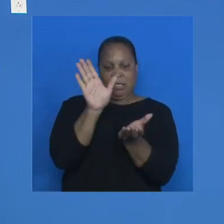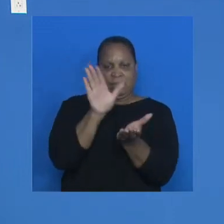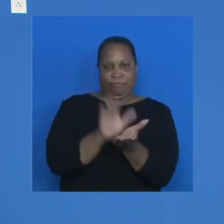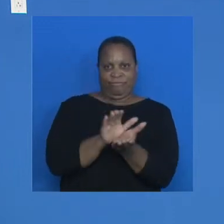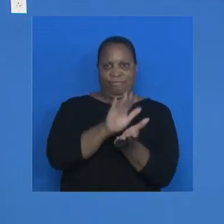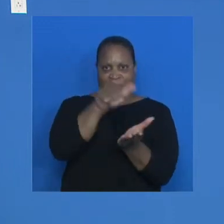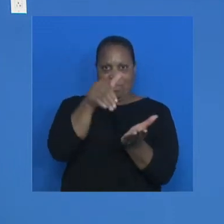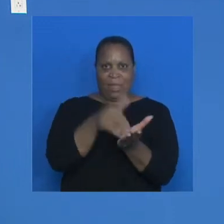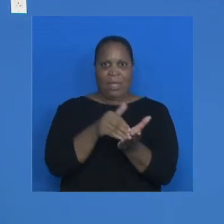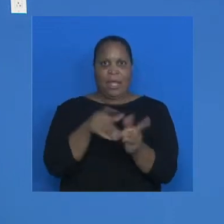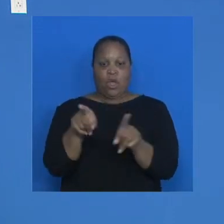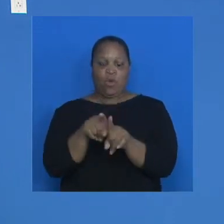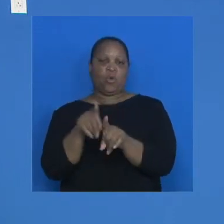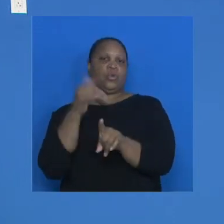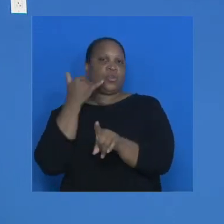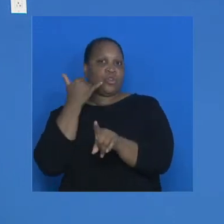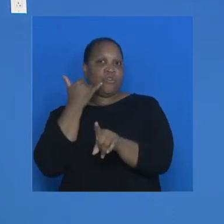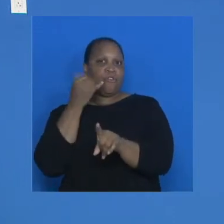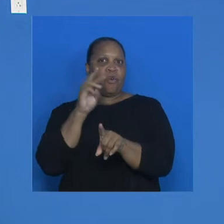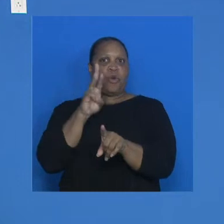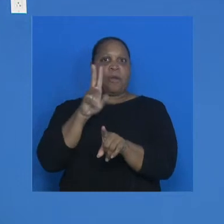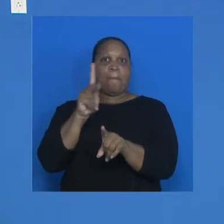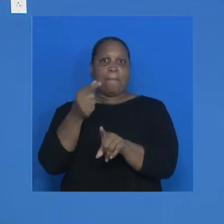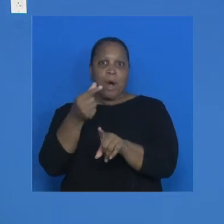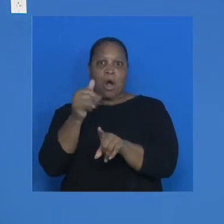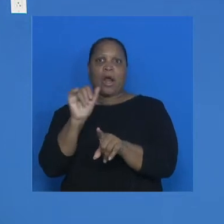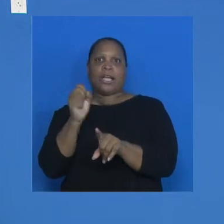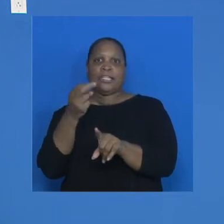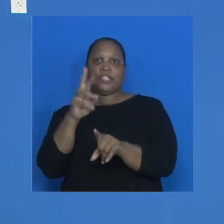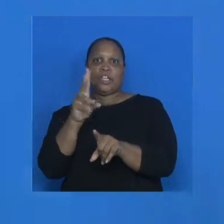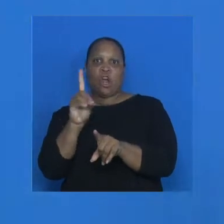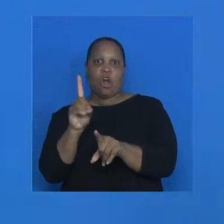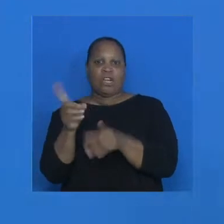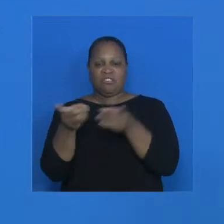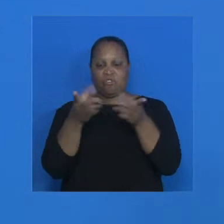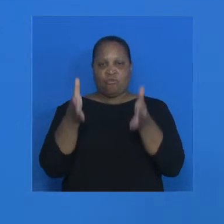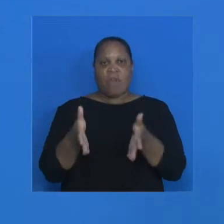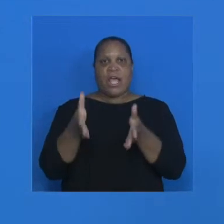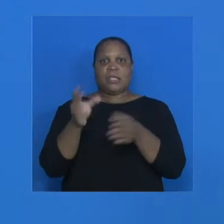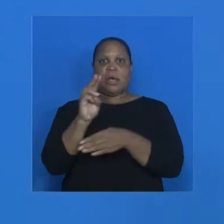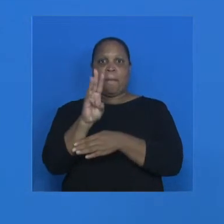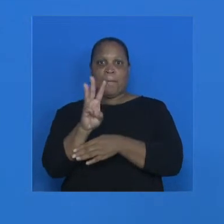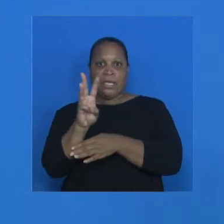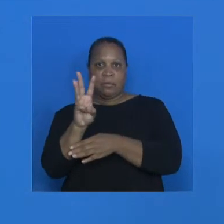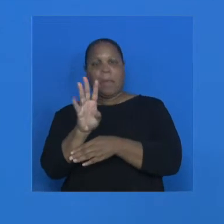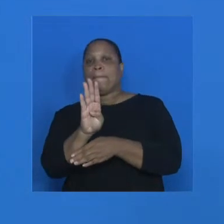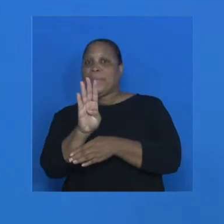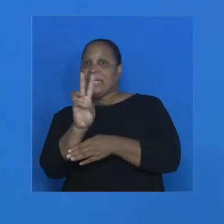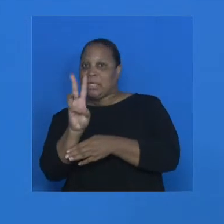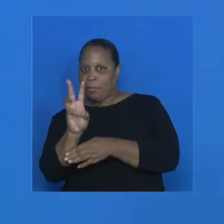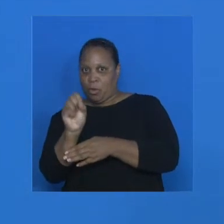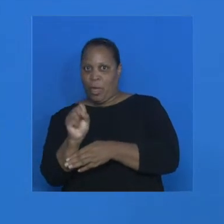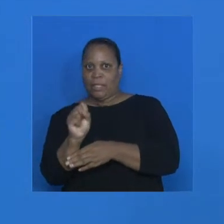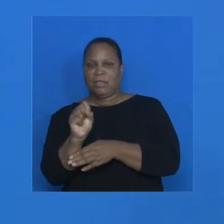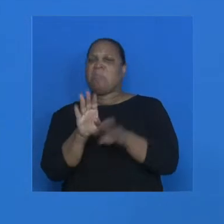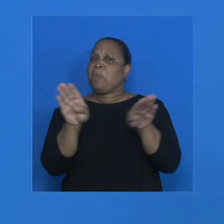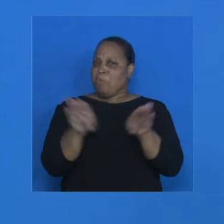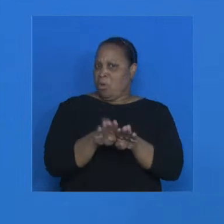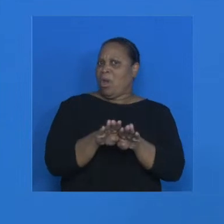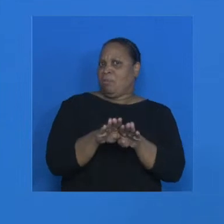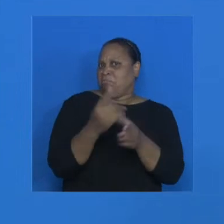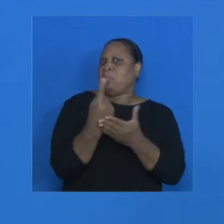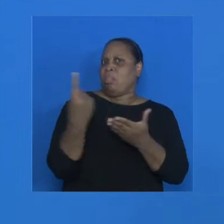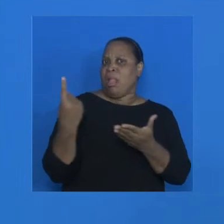phone we are joined by Dr. Mark Gishard, Director of the Bermuda Weather Service. Bermuda, it was only last week that we